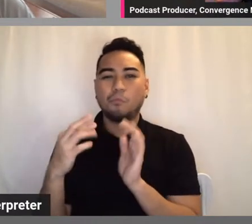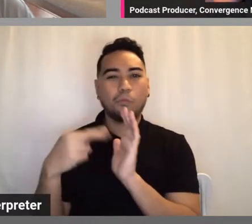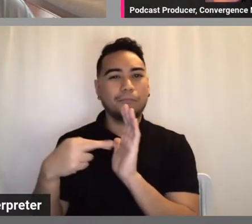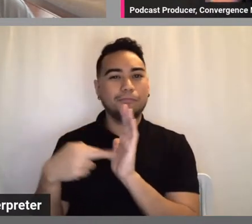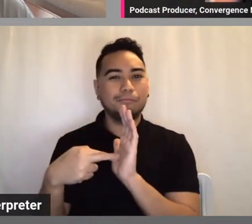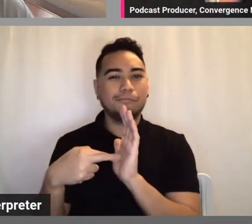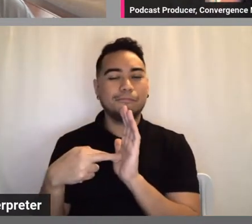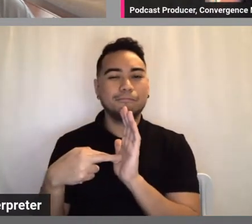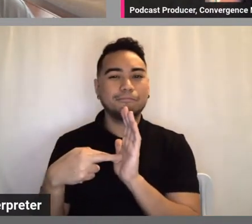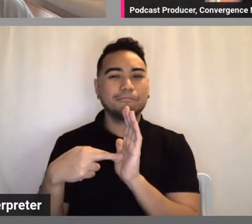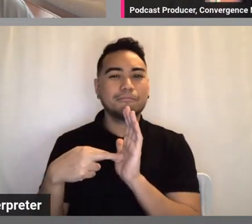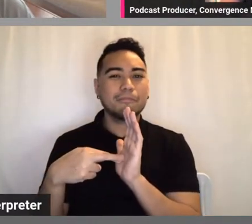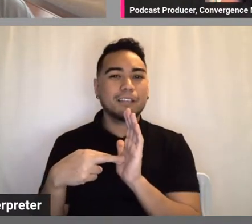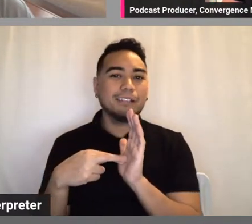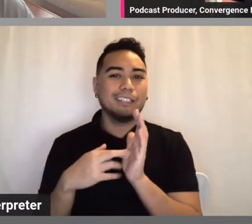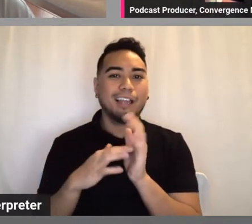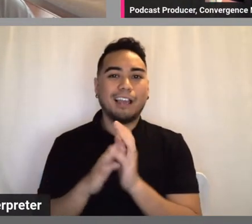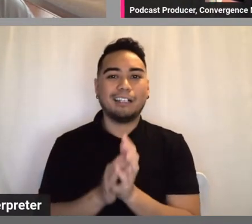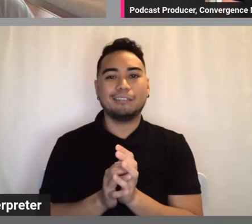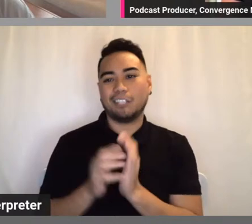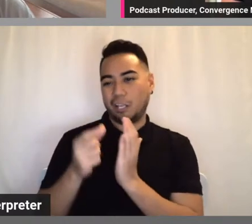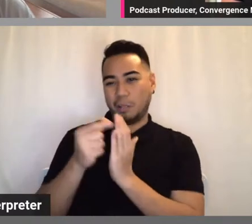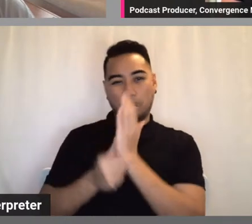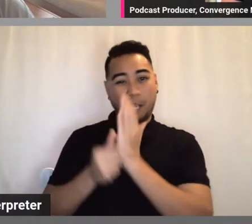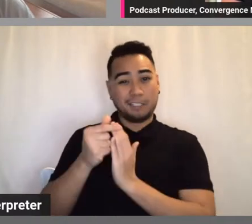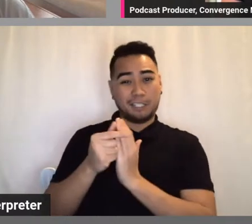and sort of like the coalition building we want to be doing,